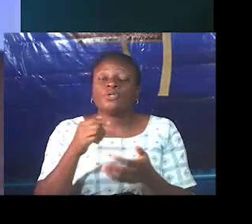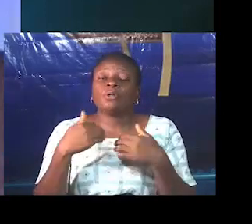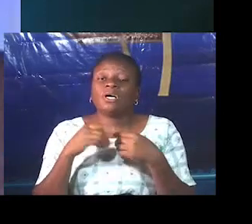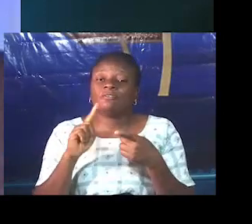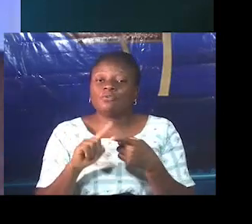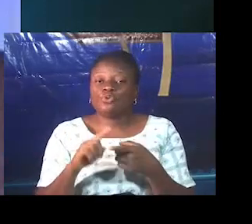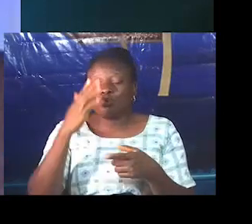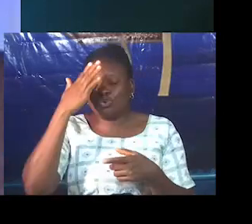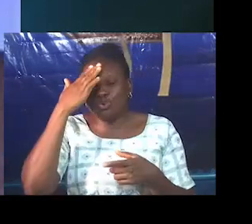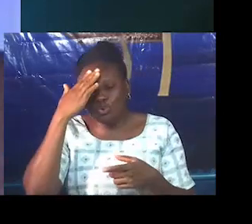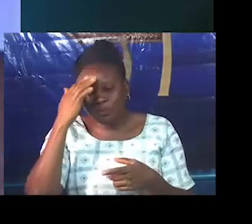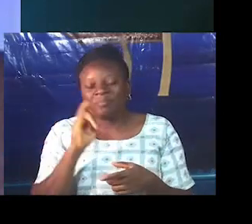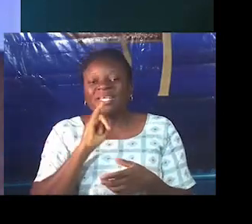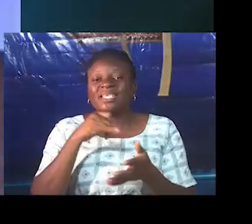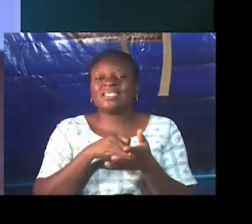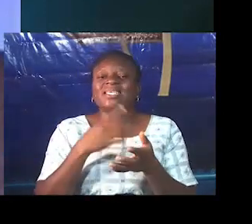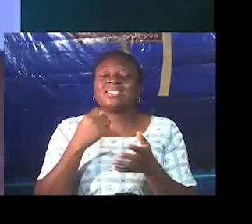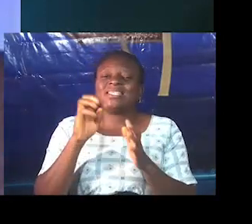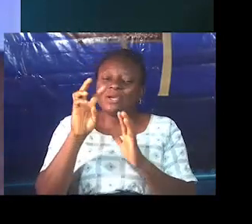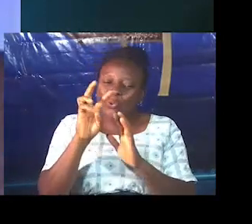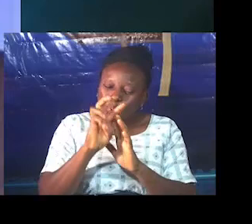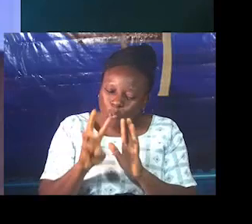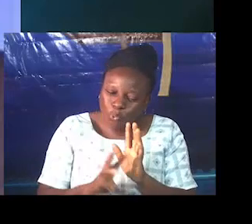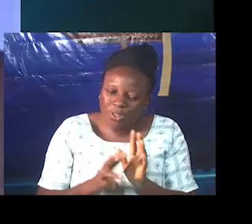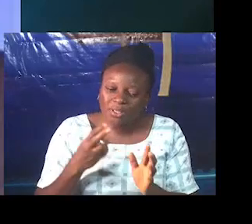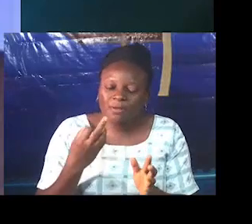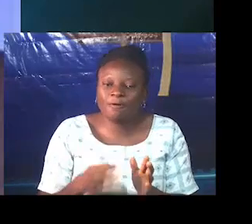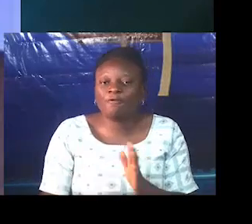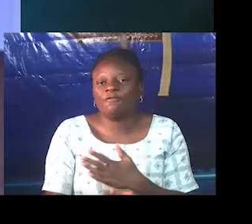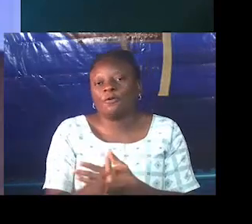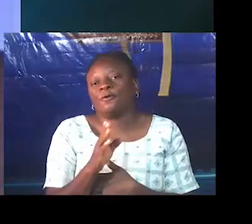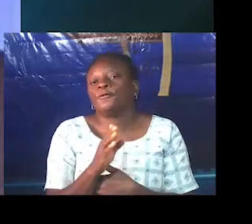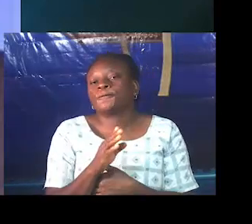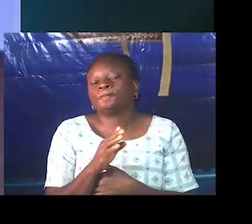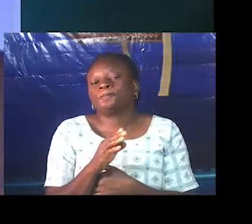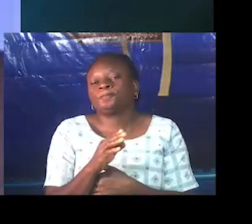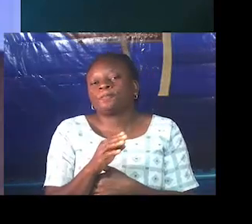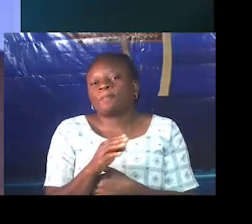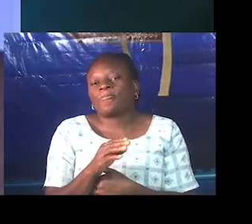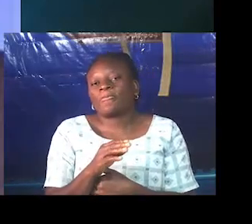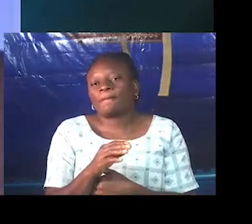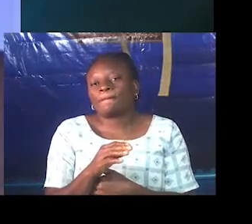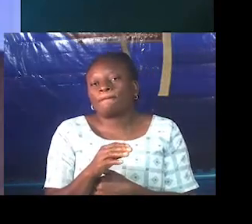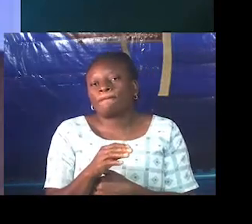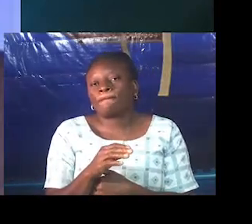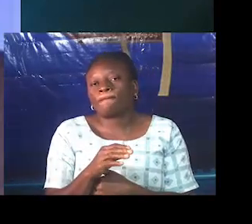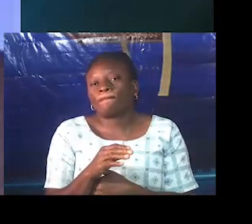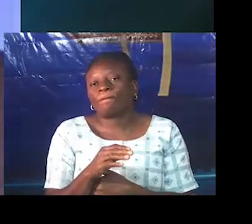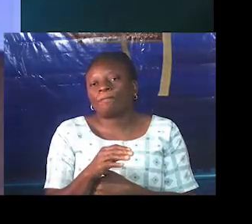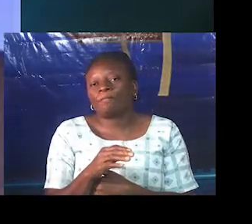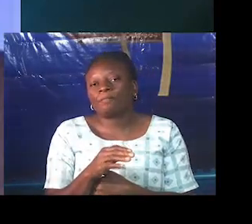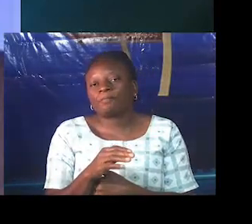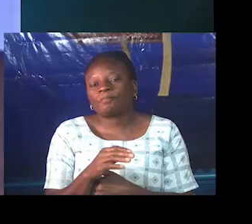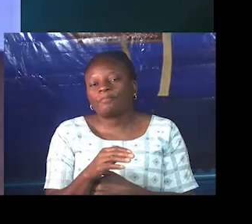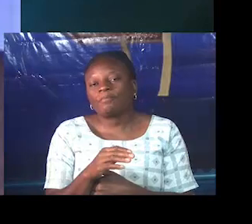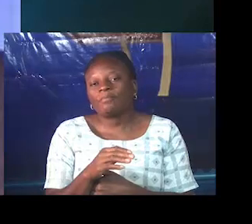been biased. Your mind has been bound up in the personality, in the externality, because